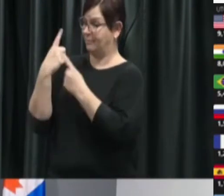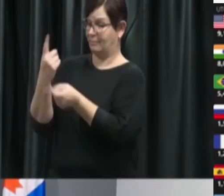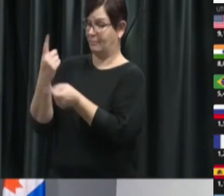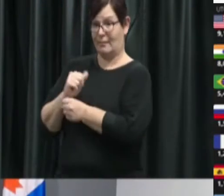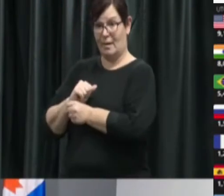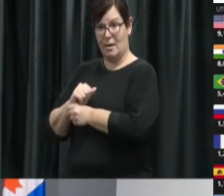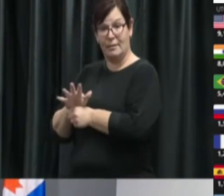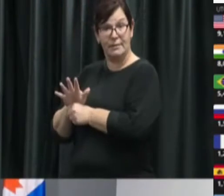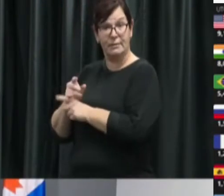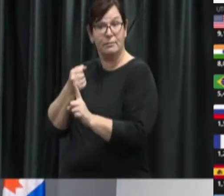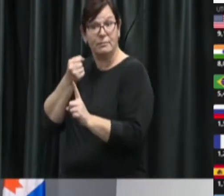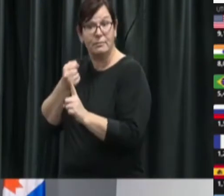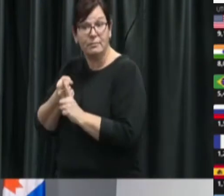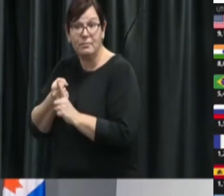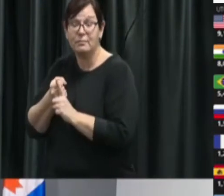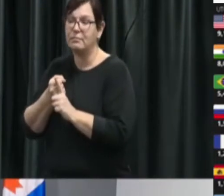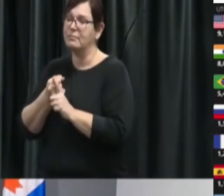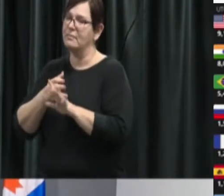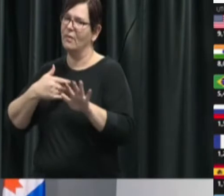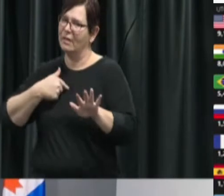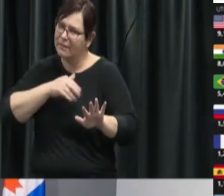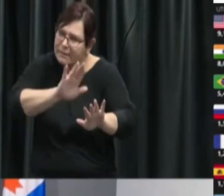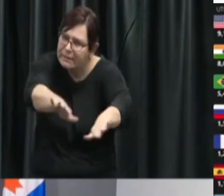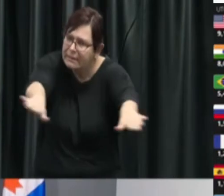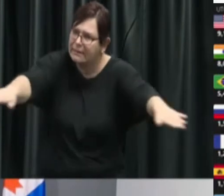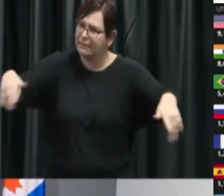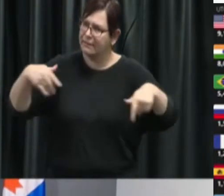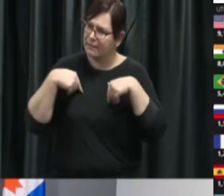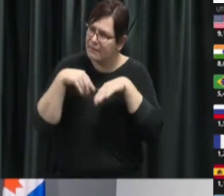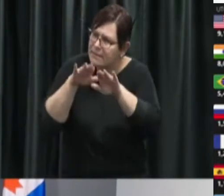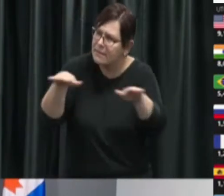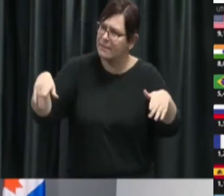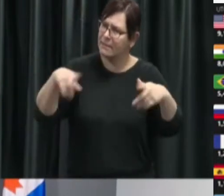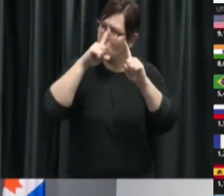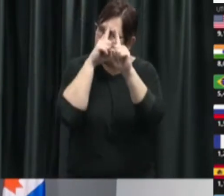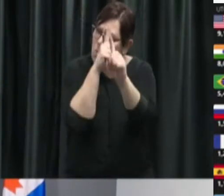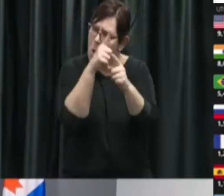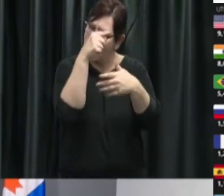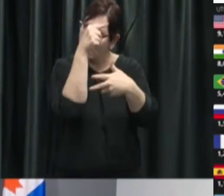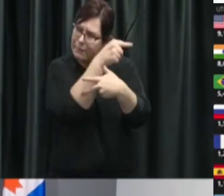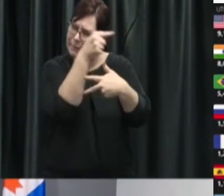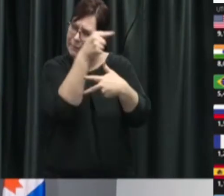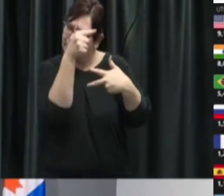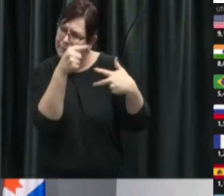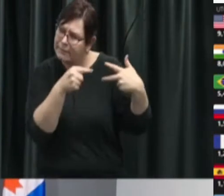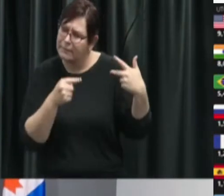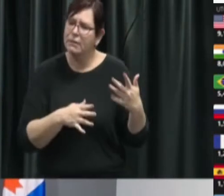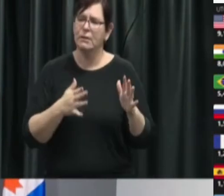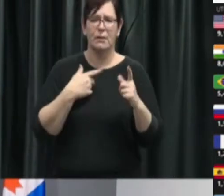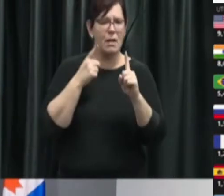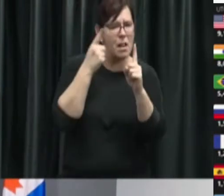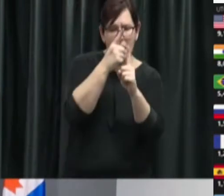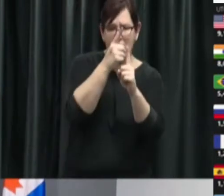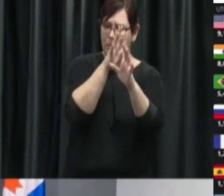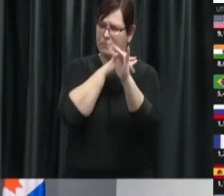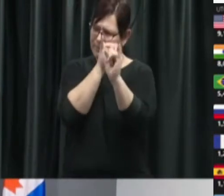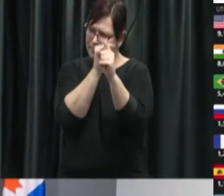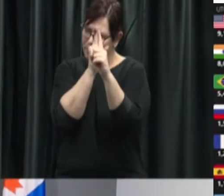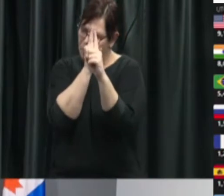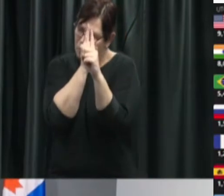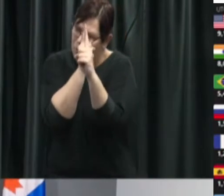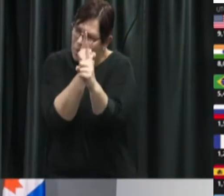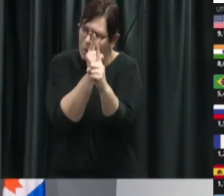been the objectives that have not been exclusively in one direction or another. The objectives throughout the entire